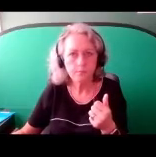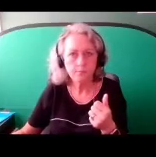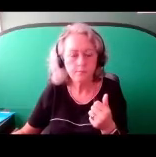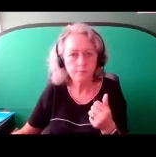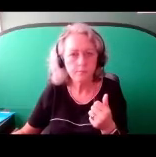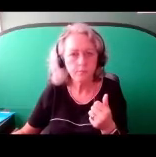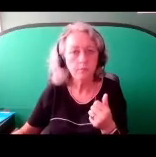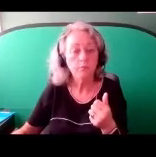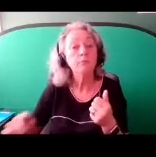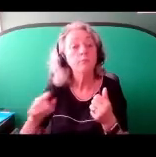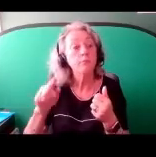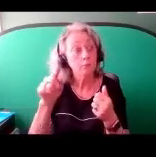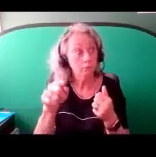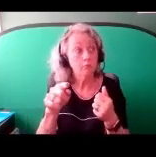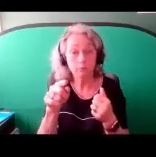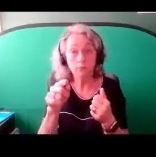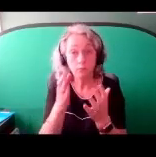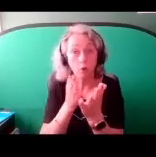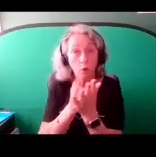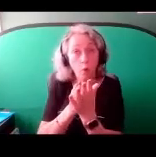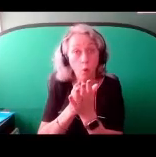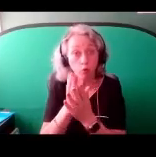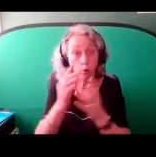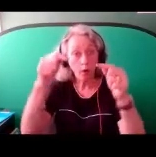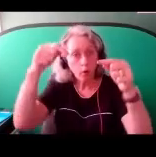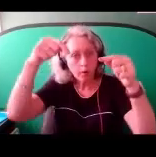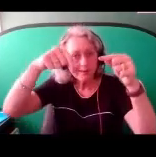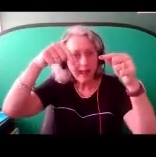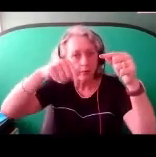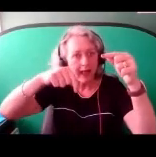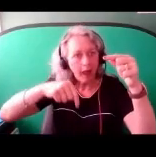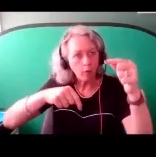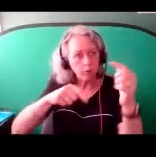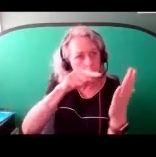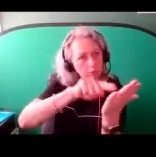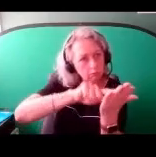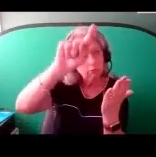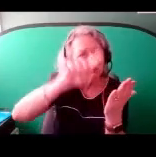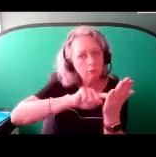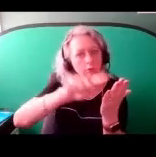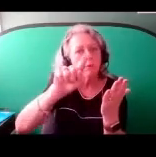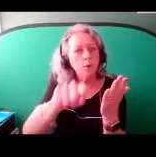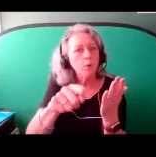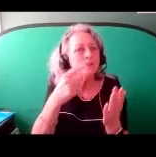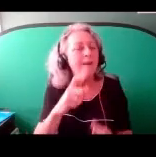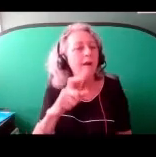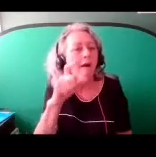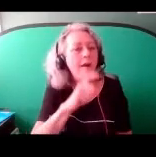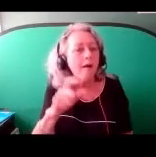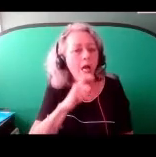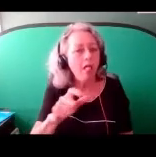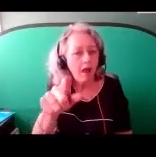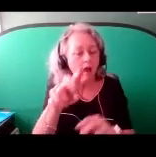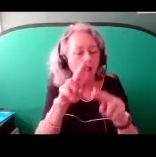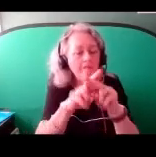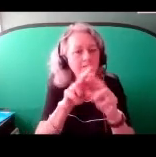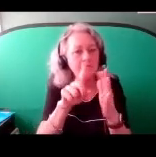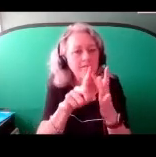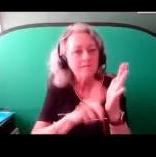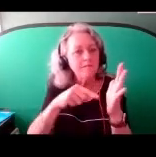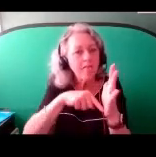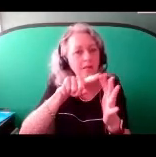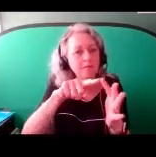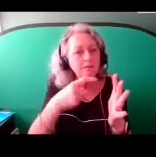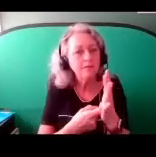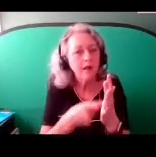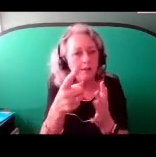Going down further, you can also use the colour filters, and this is where you would really go into sort of fine